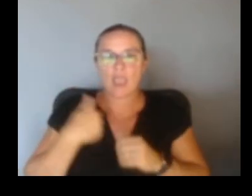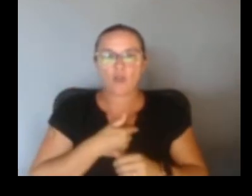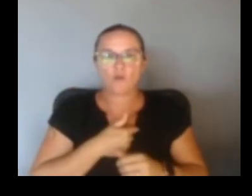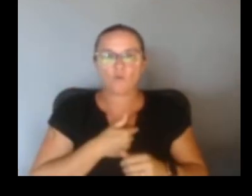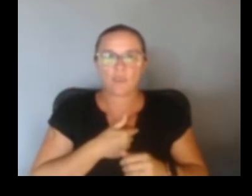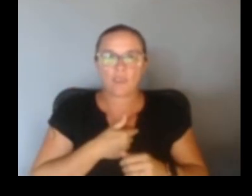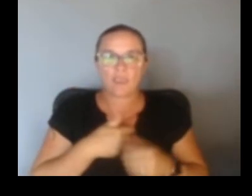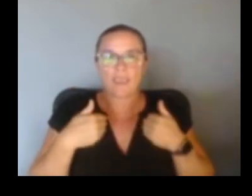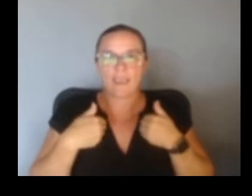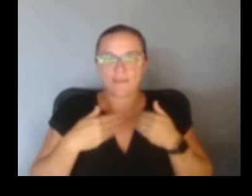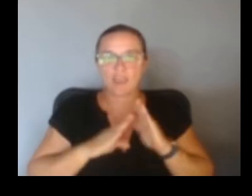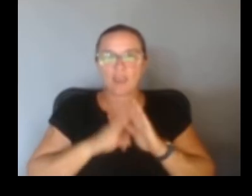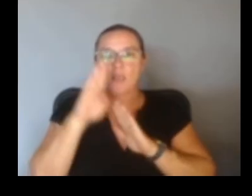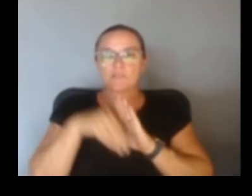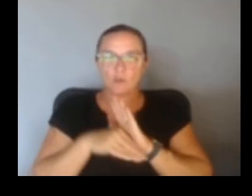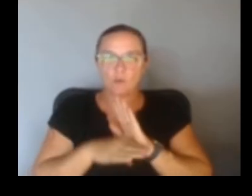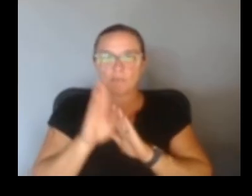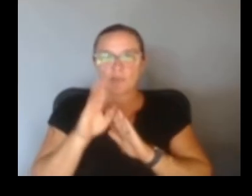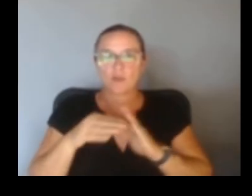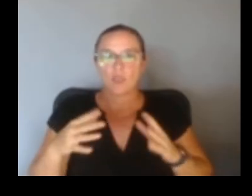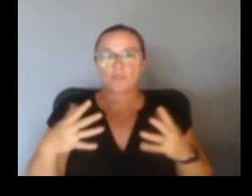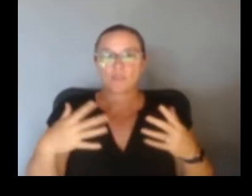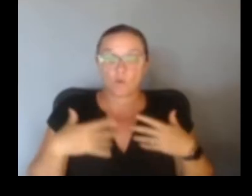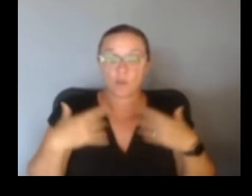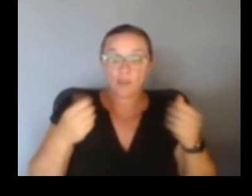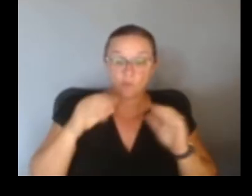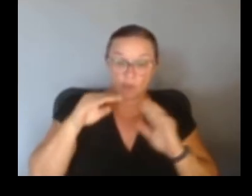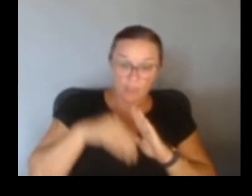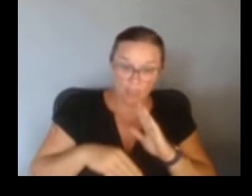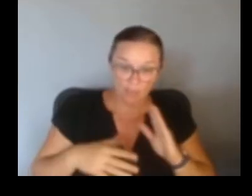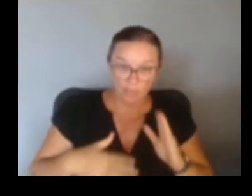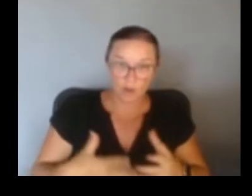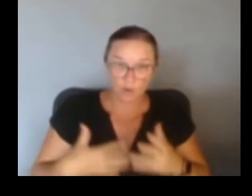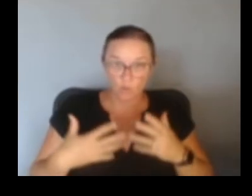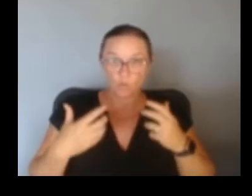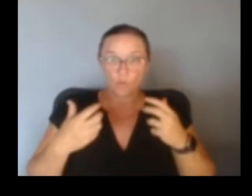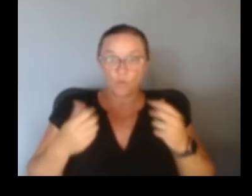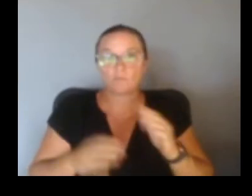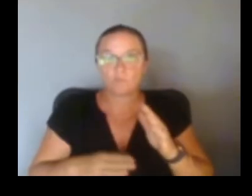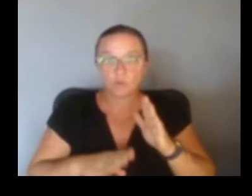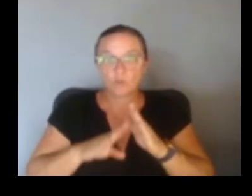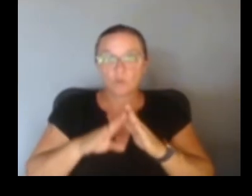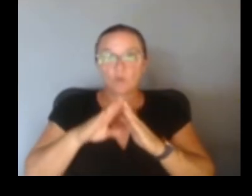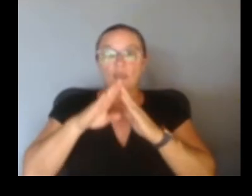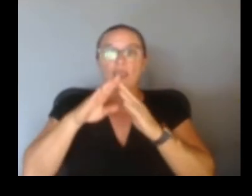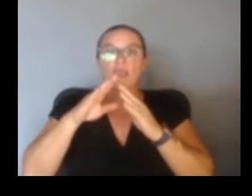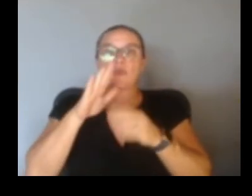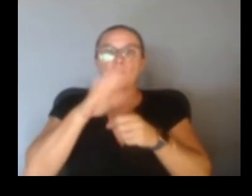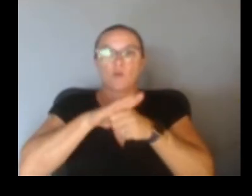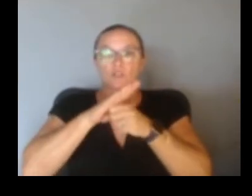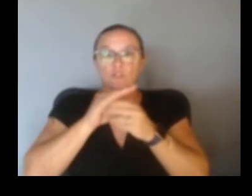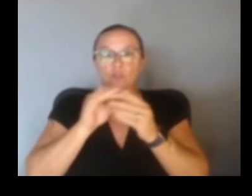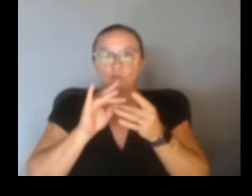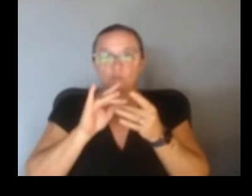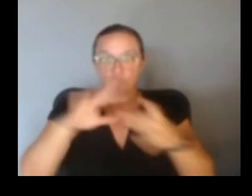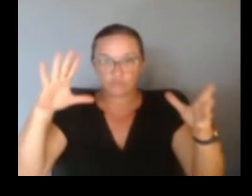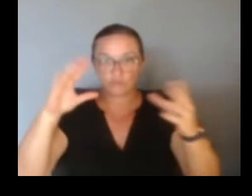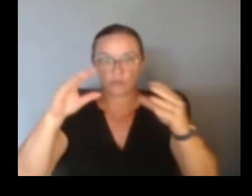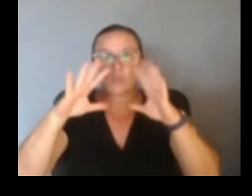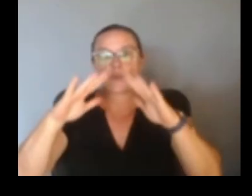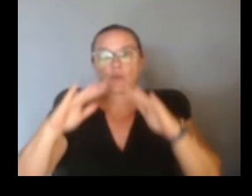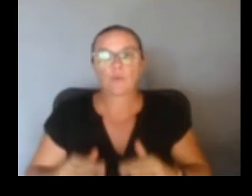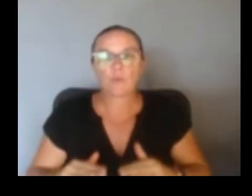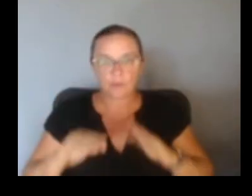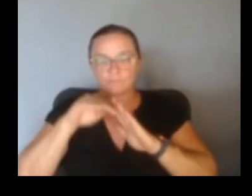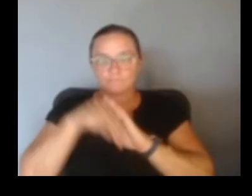sawtooth this recovery. And then whenever an eruption episode occurs, we relieve pressure and drop back down our ground tilt